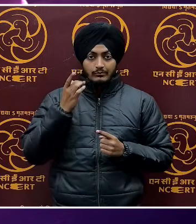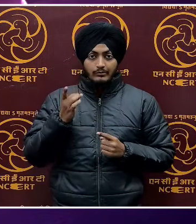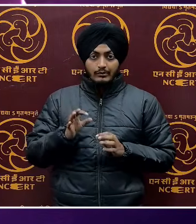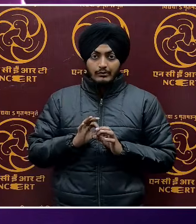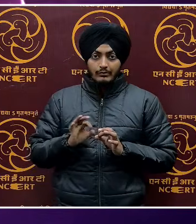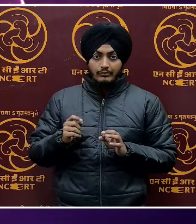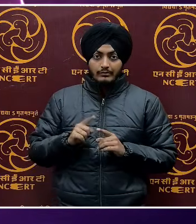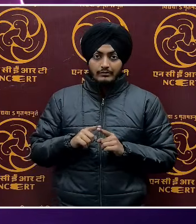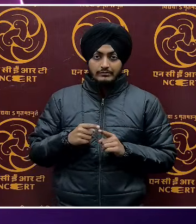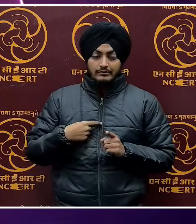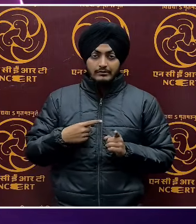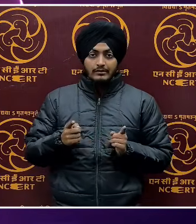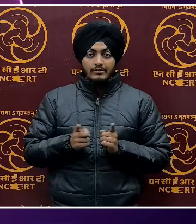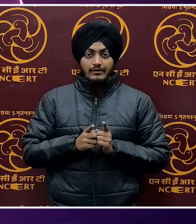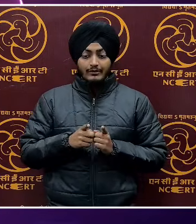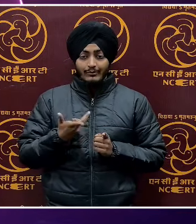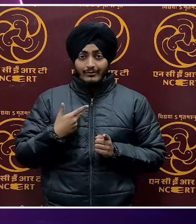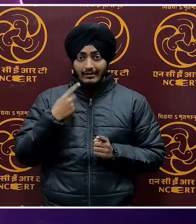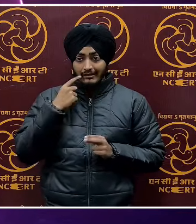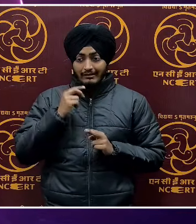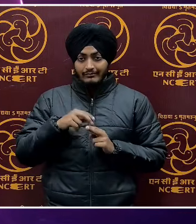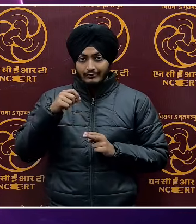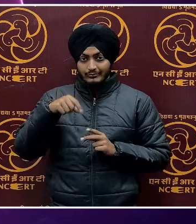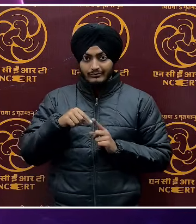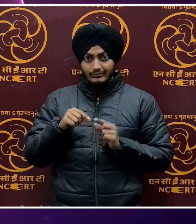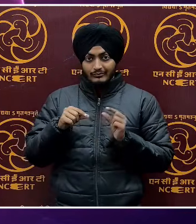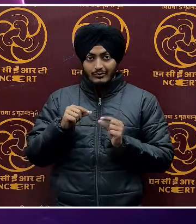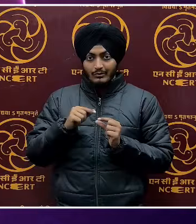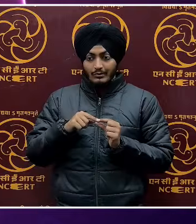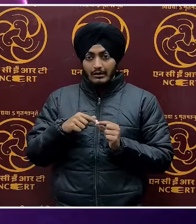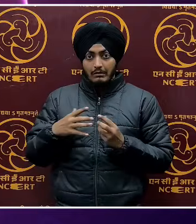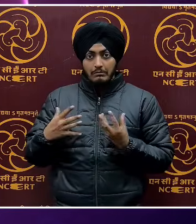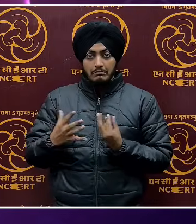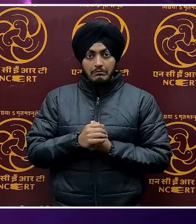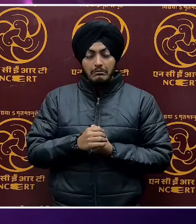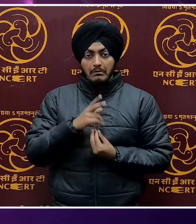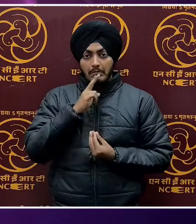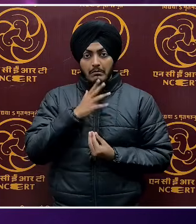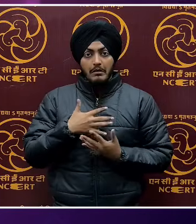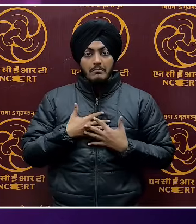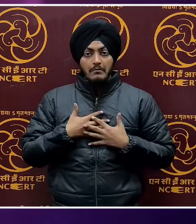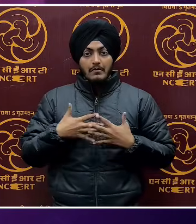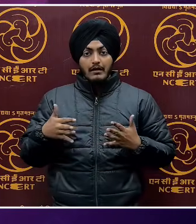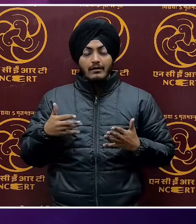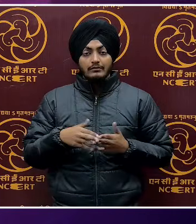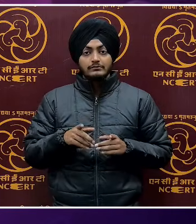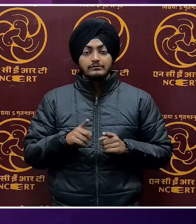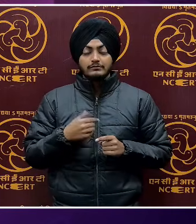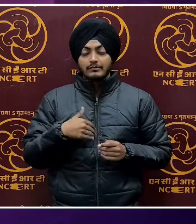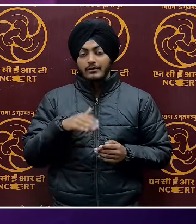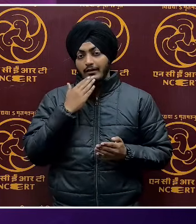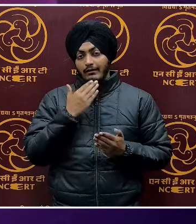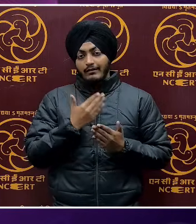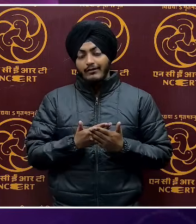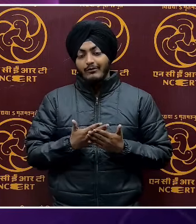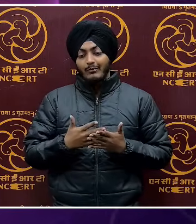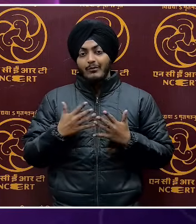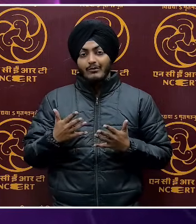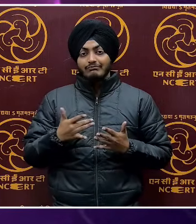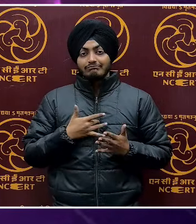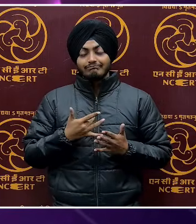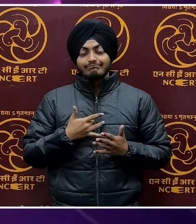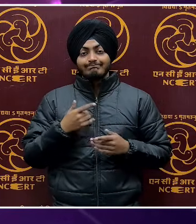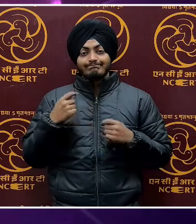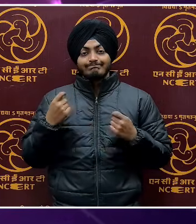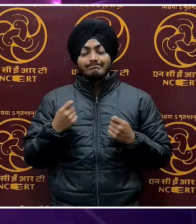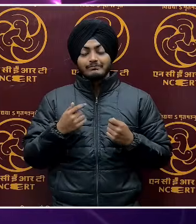that is little and tiny, because every small thing holds importance. And I would like to thank you for making the session so interesting and so joyful for